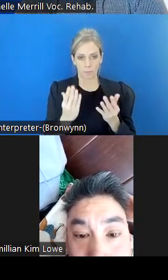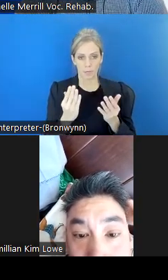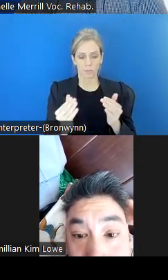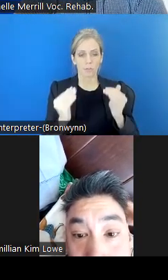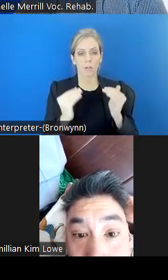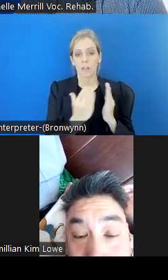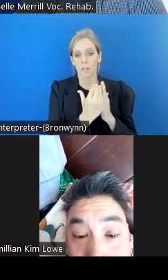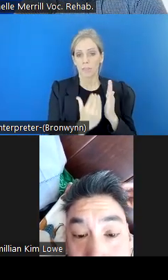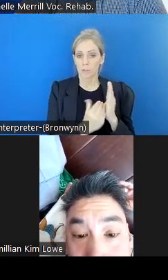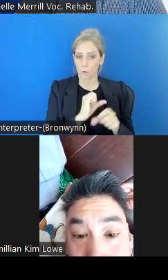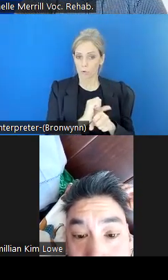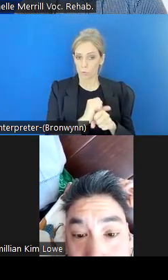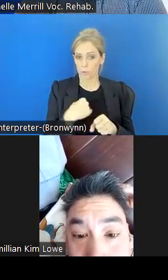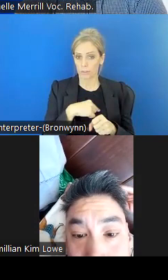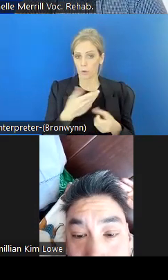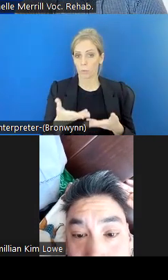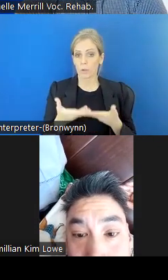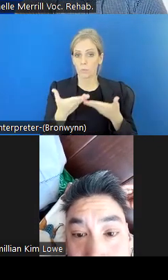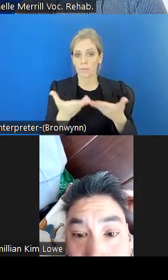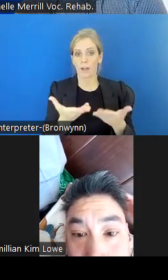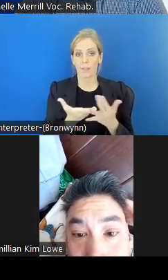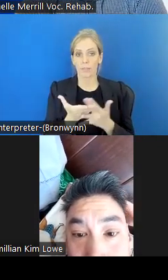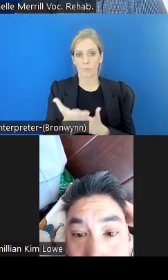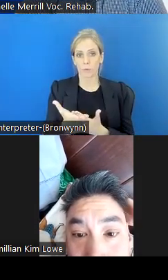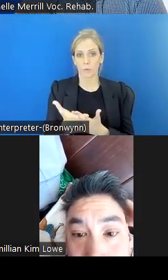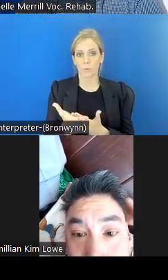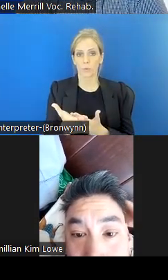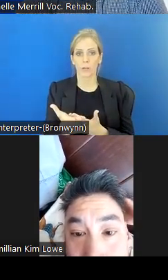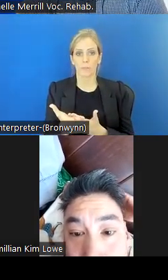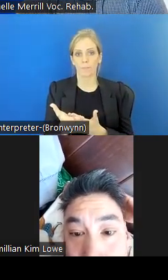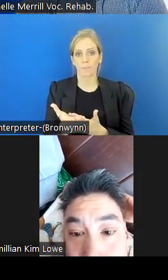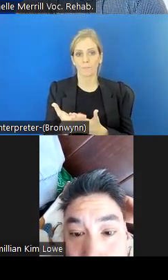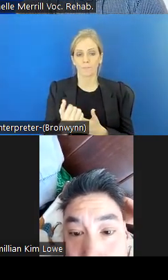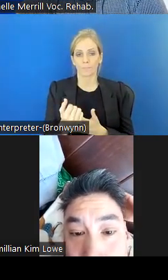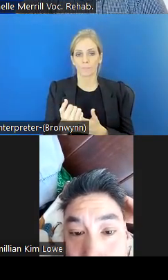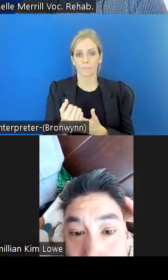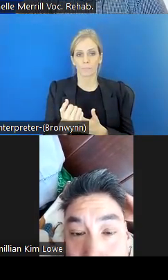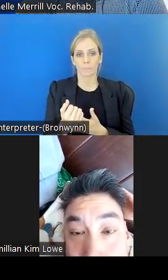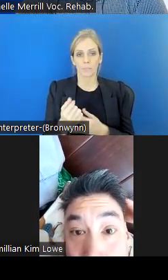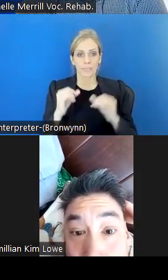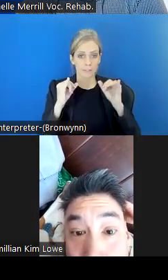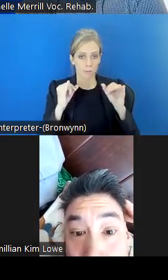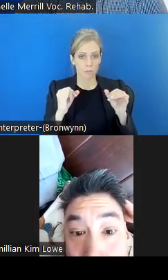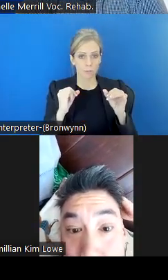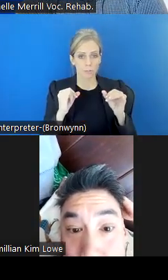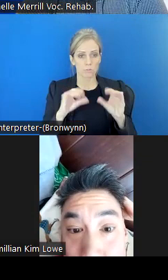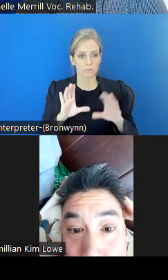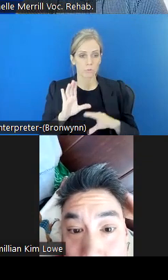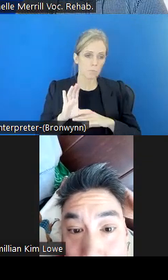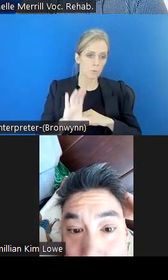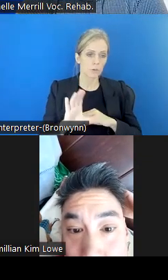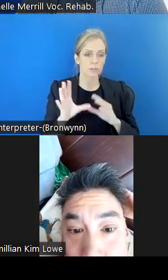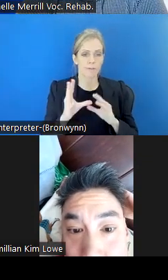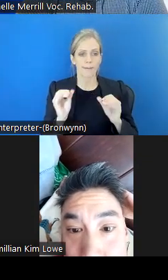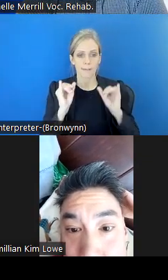we provide through push-in instruction to the students in their classroom is instruction in self-advocacy, job